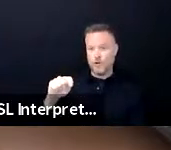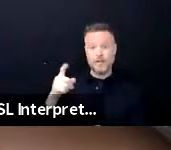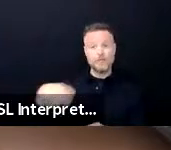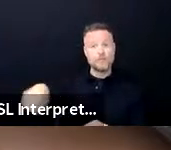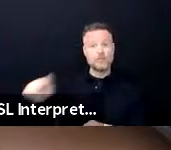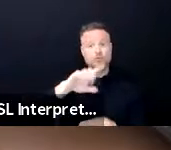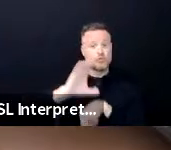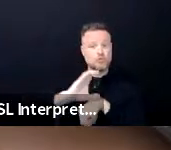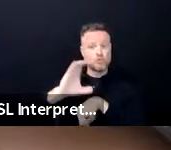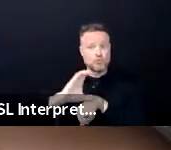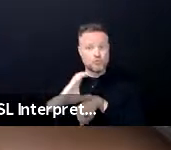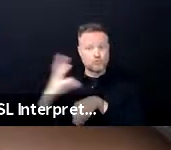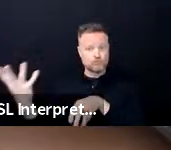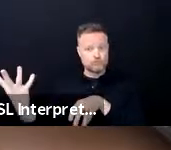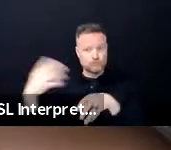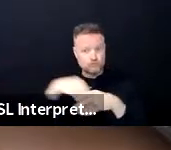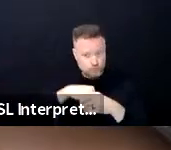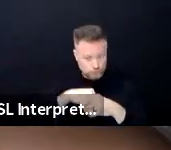were